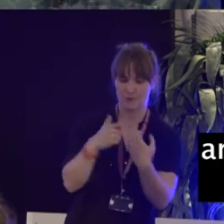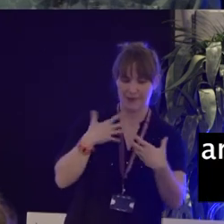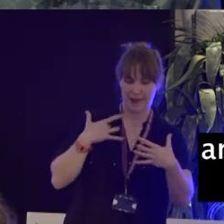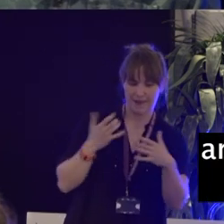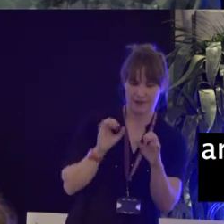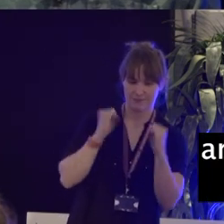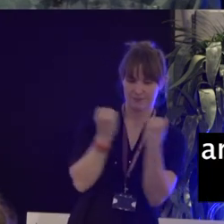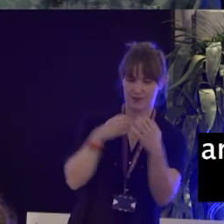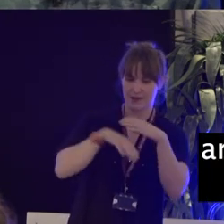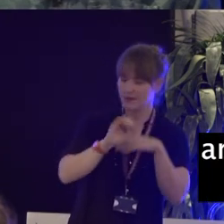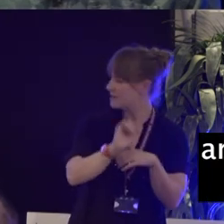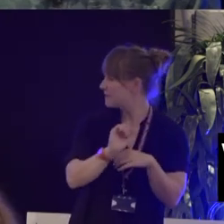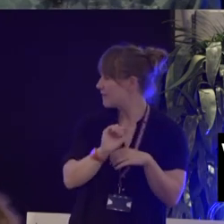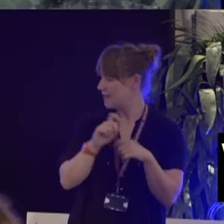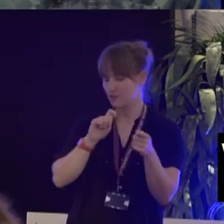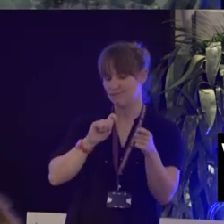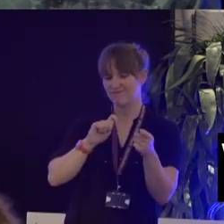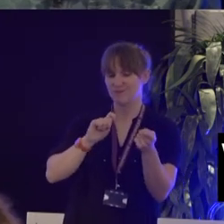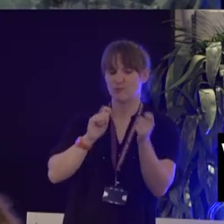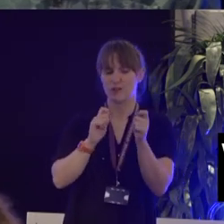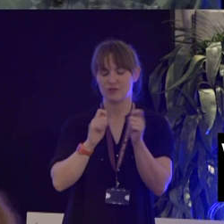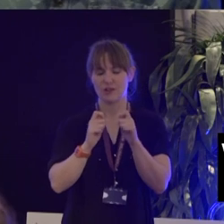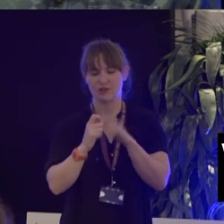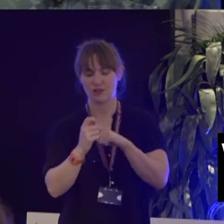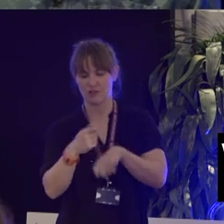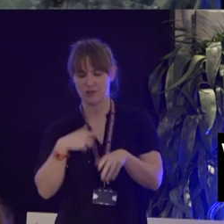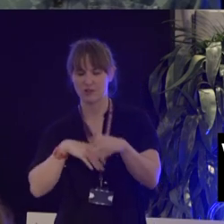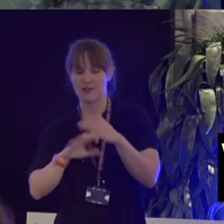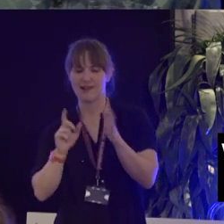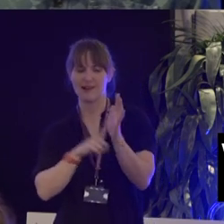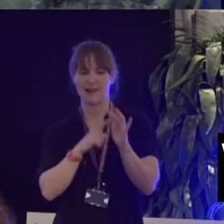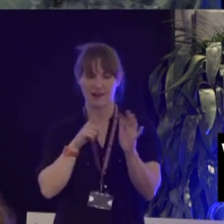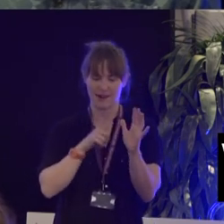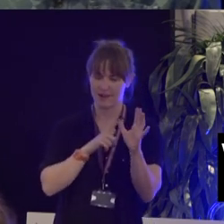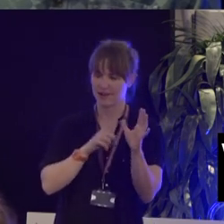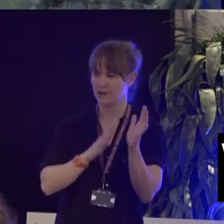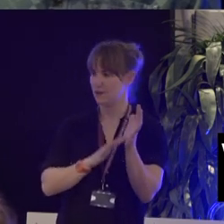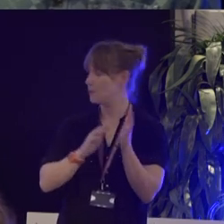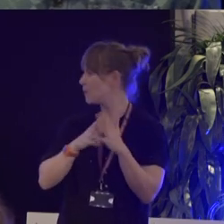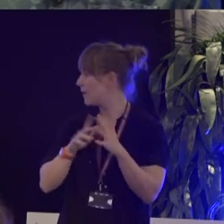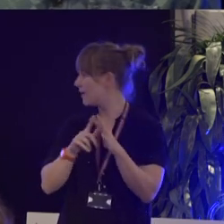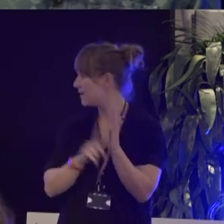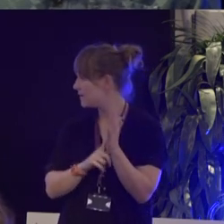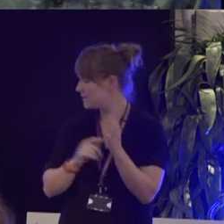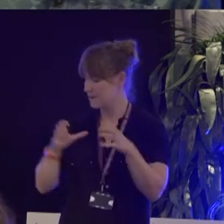they already had transitioned into more working with developers on meanwhile spaces and taking over